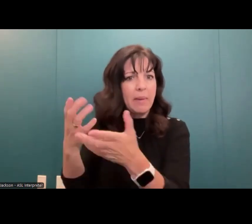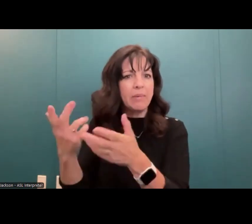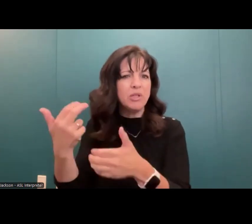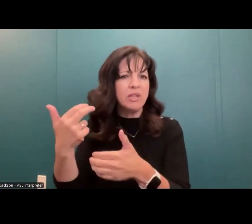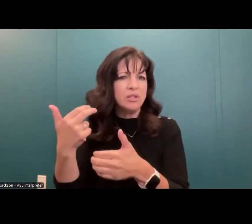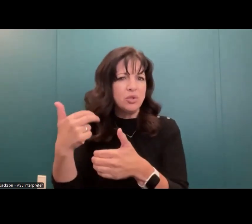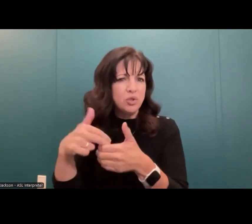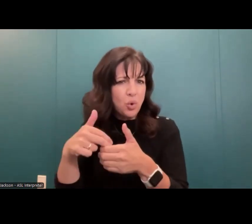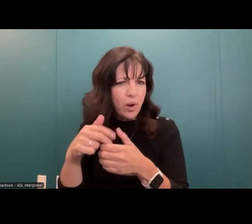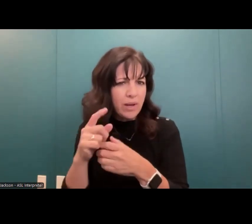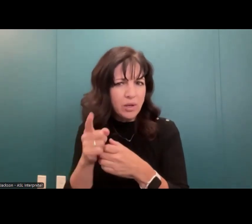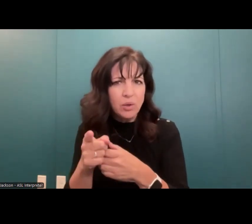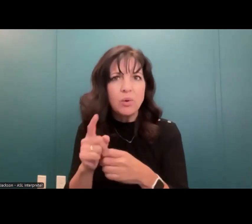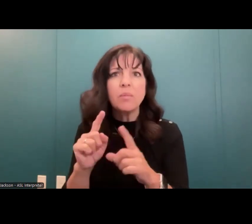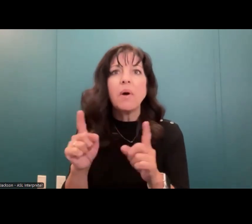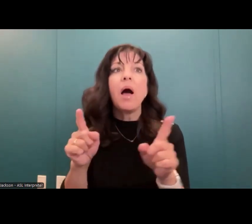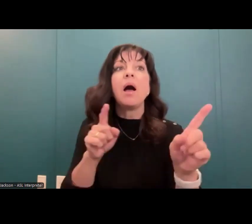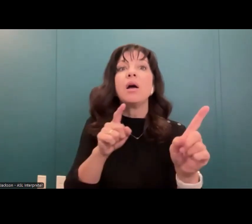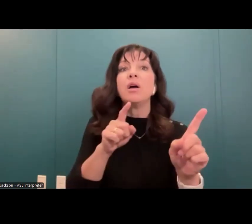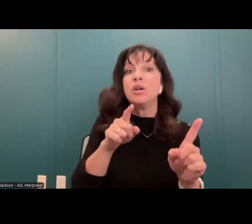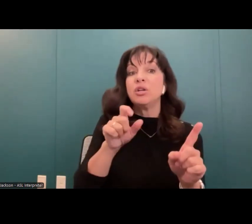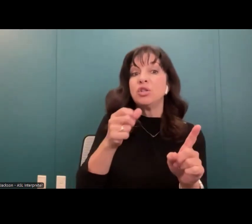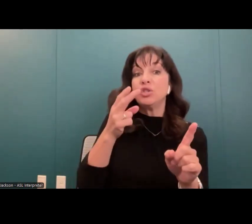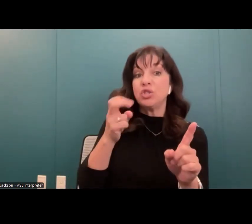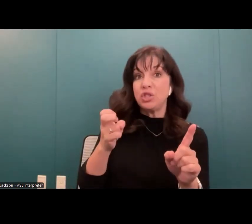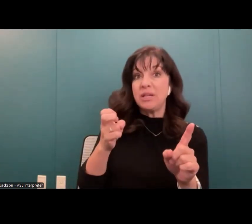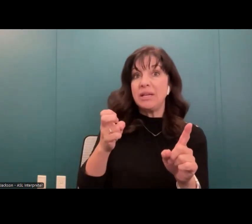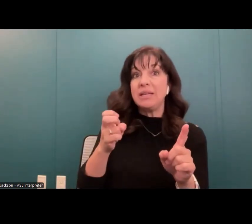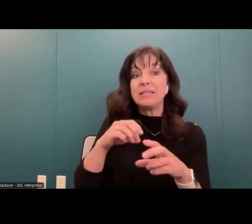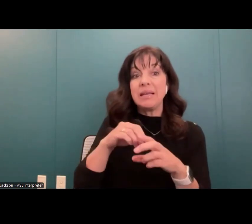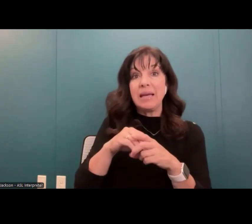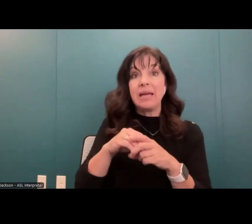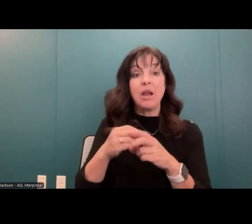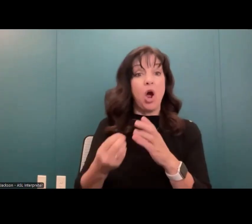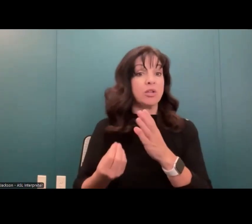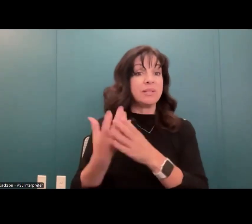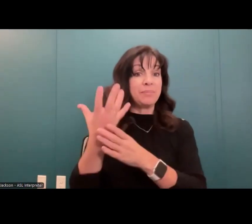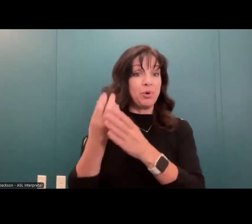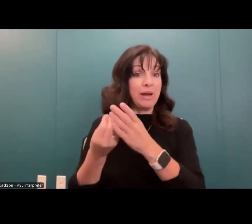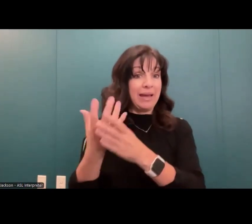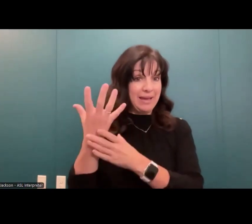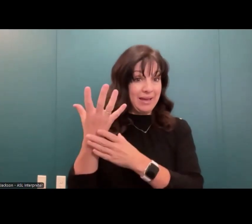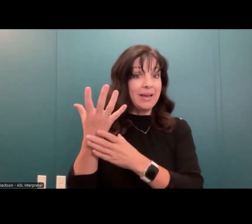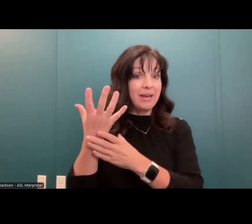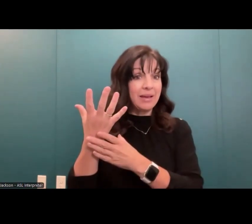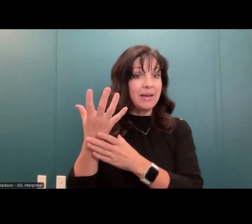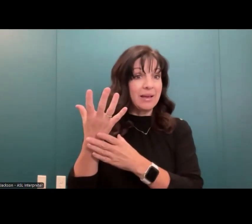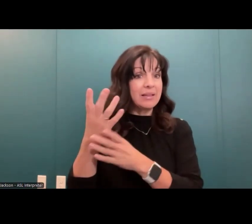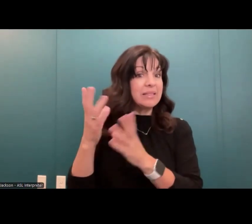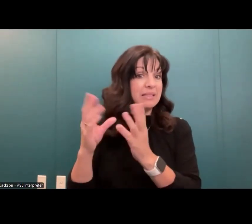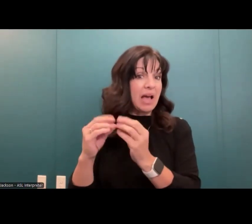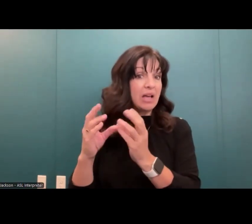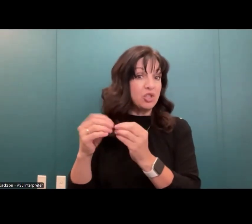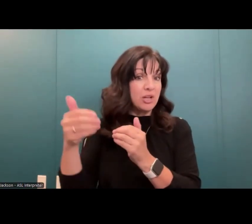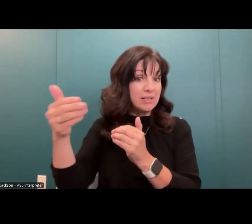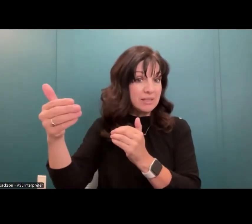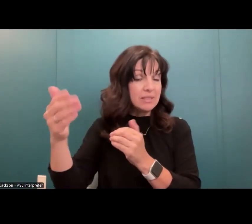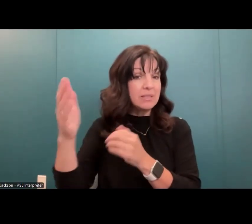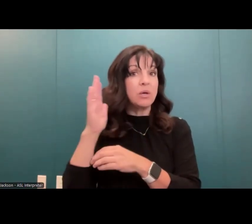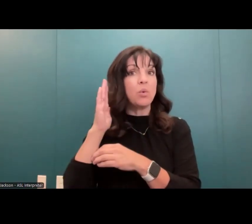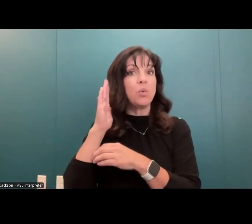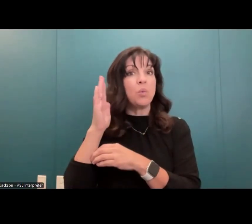you. So she is actually, in our spring, some of our spring sessions, we are